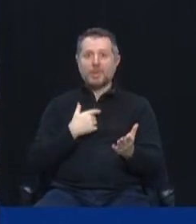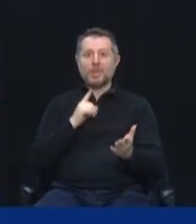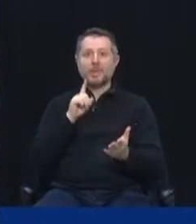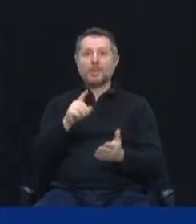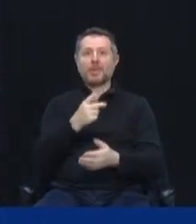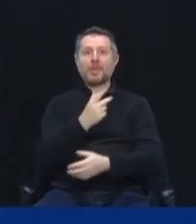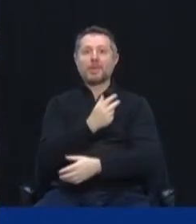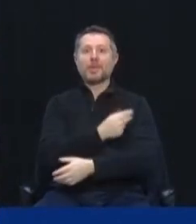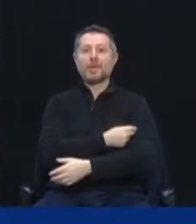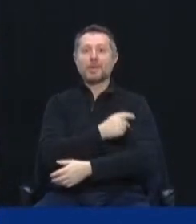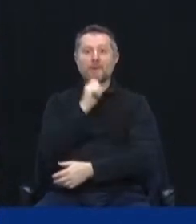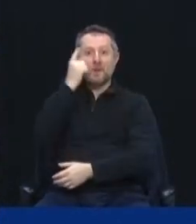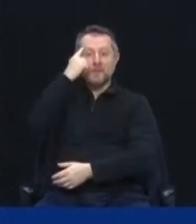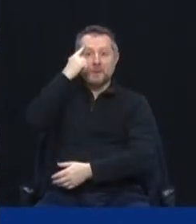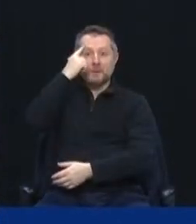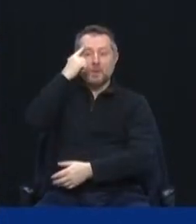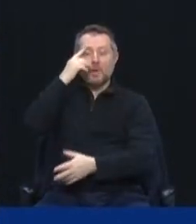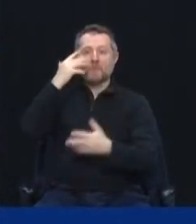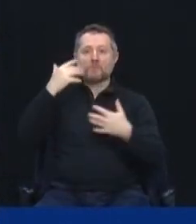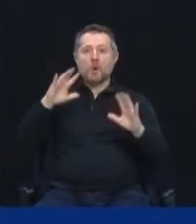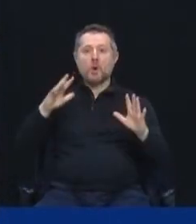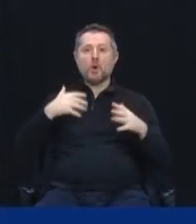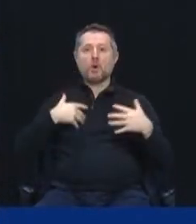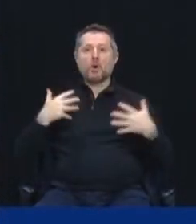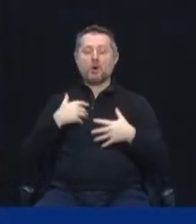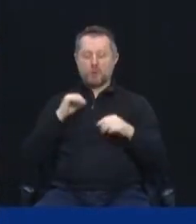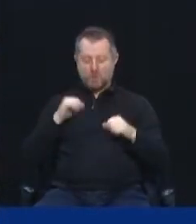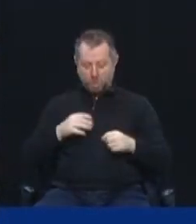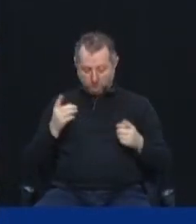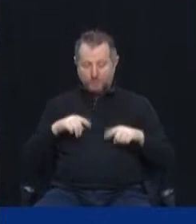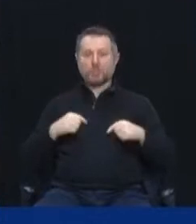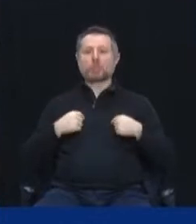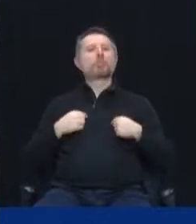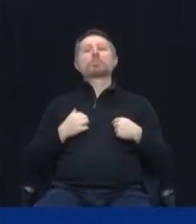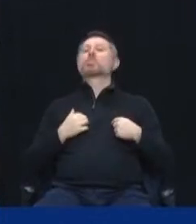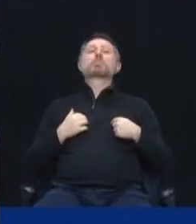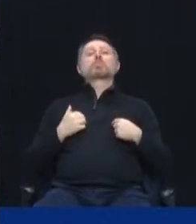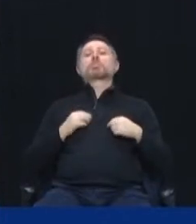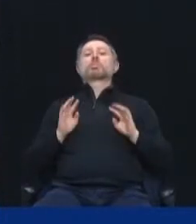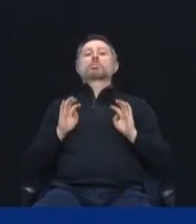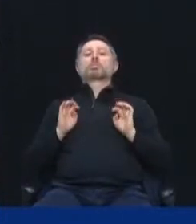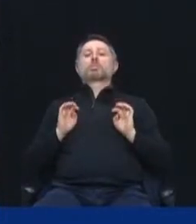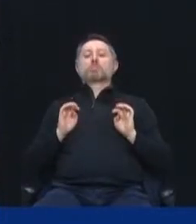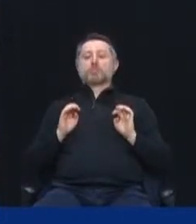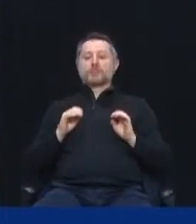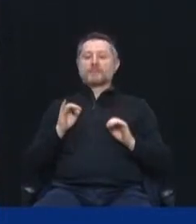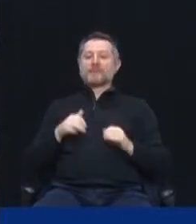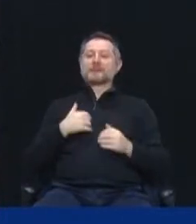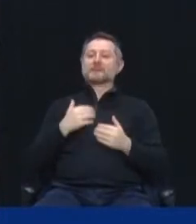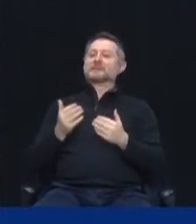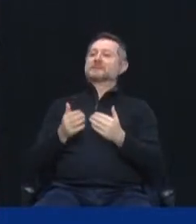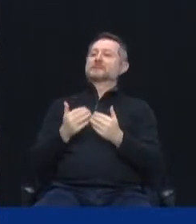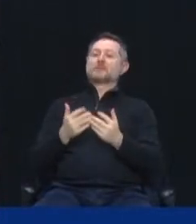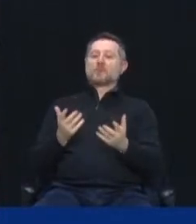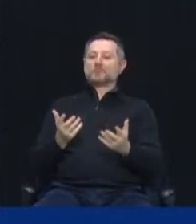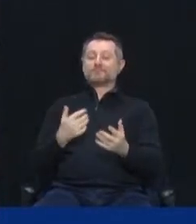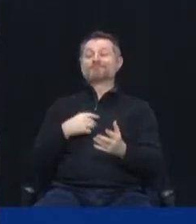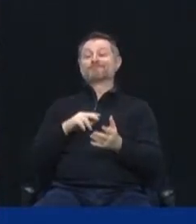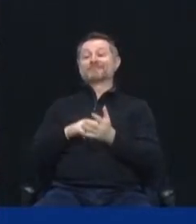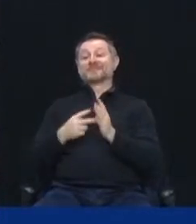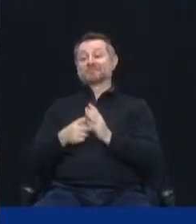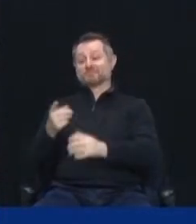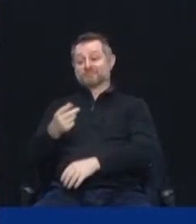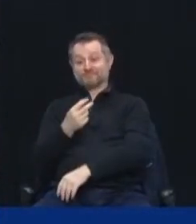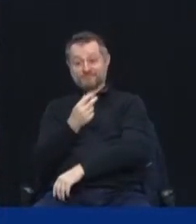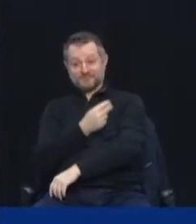facility. Okay. We'll make it easier. We'll bring the vaccine